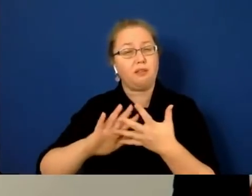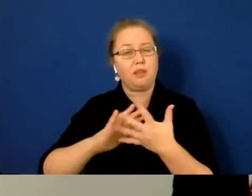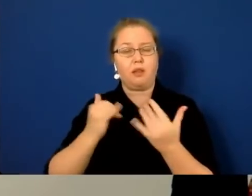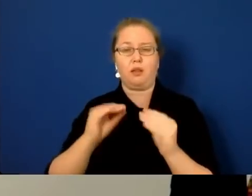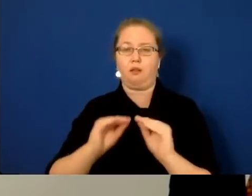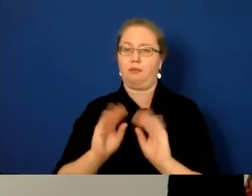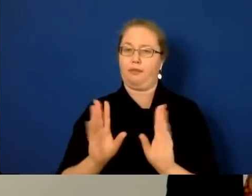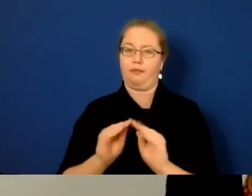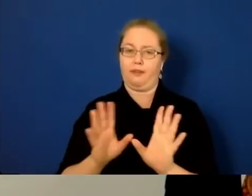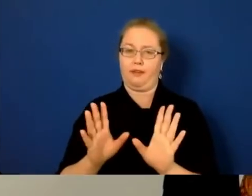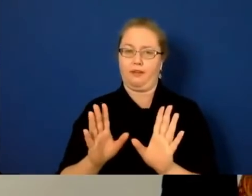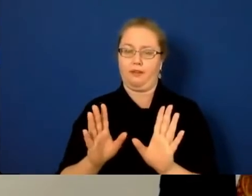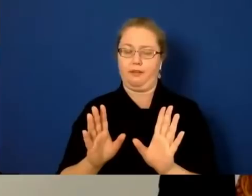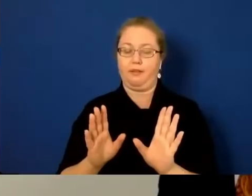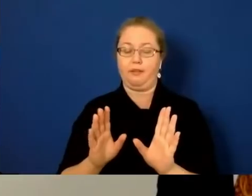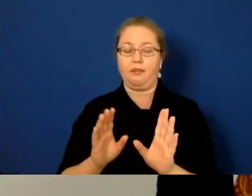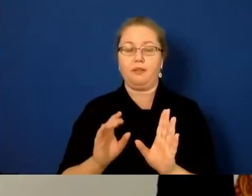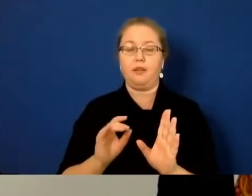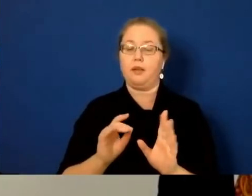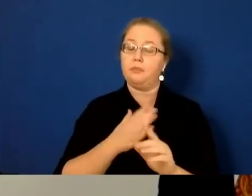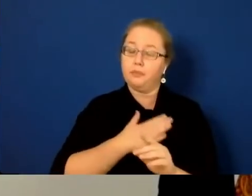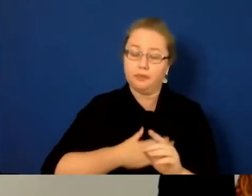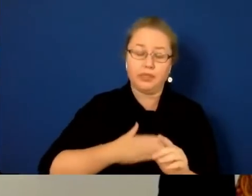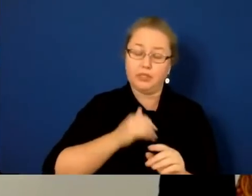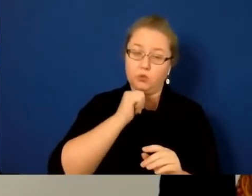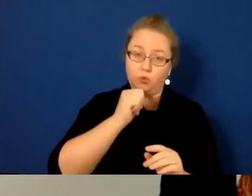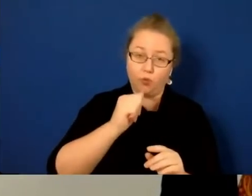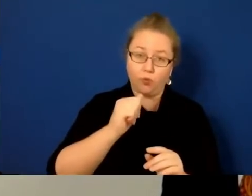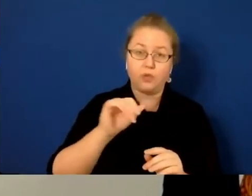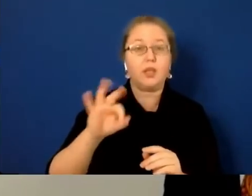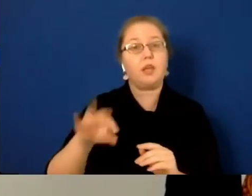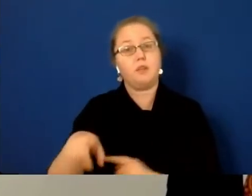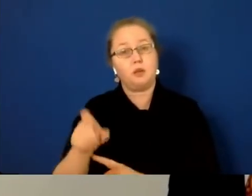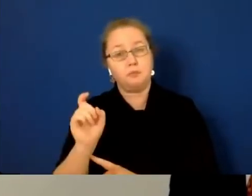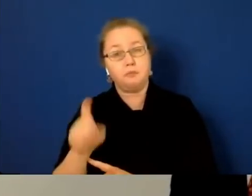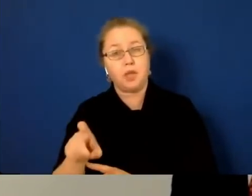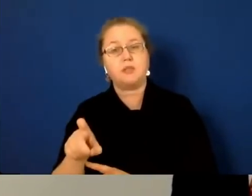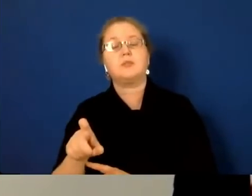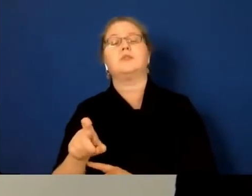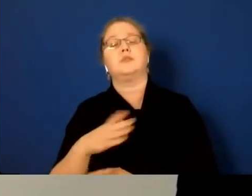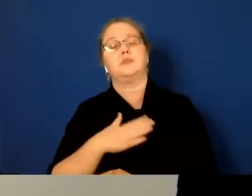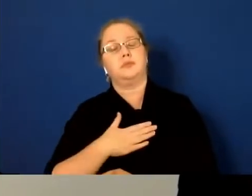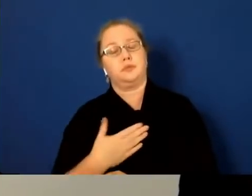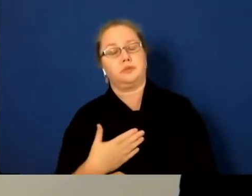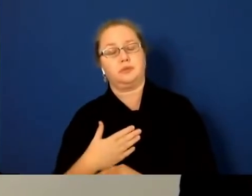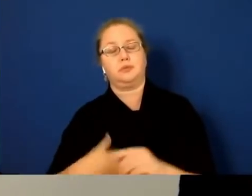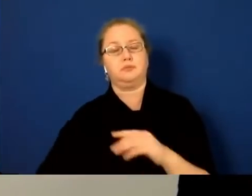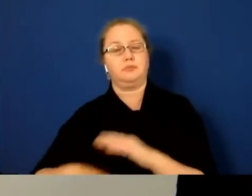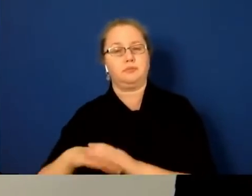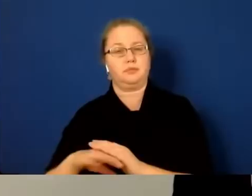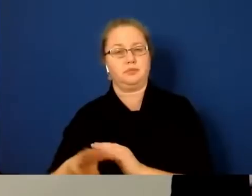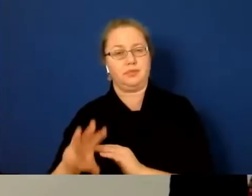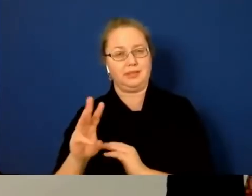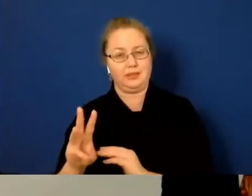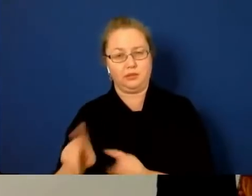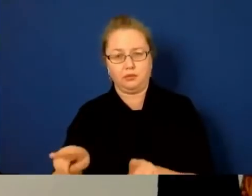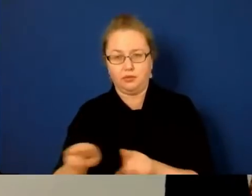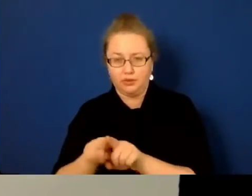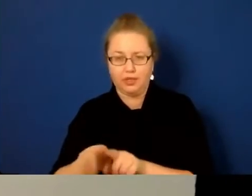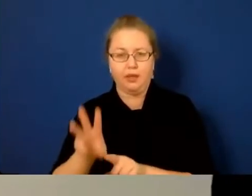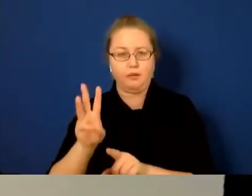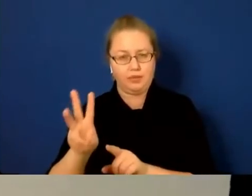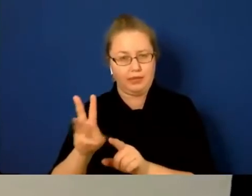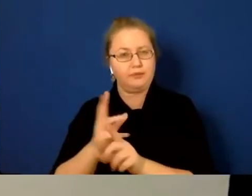everybody that because even small gatherings can be risky, even with your safe six, to really take a pause,